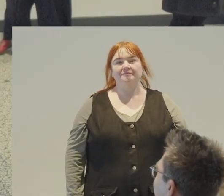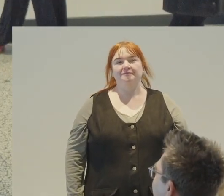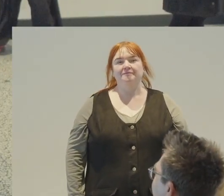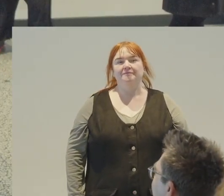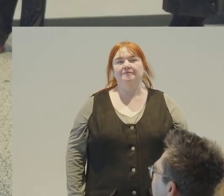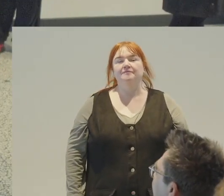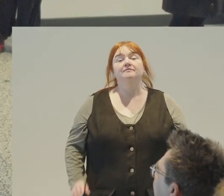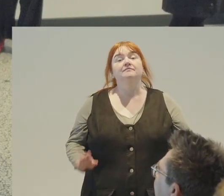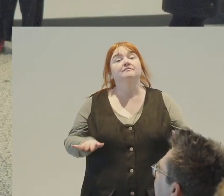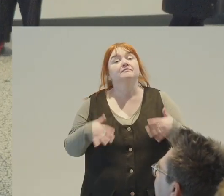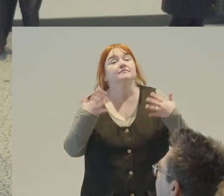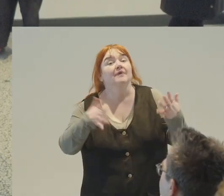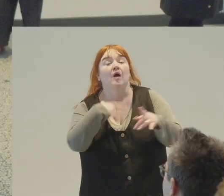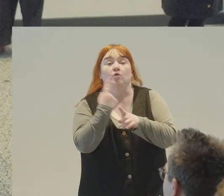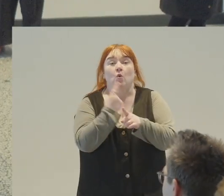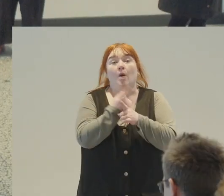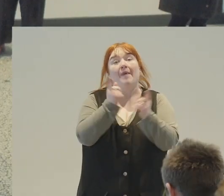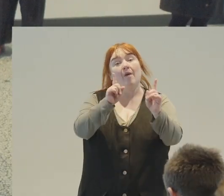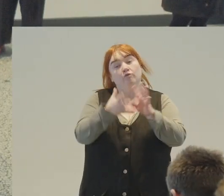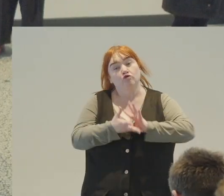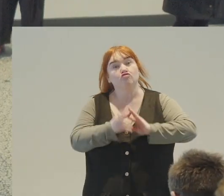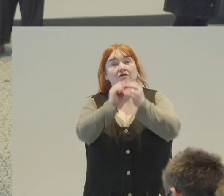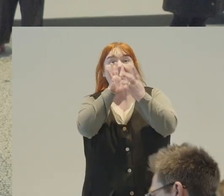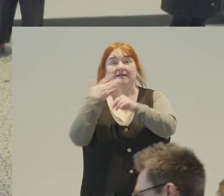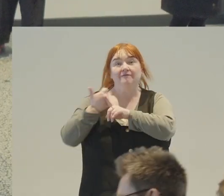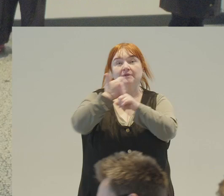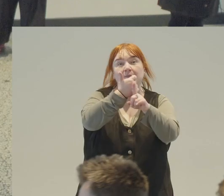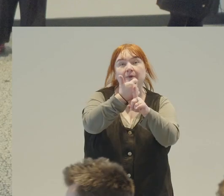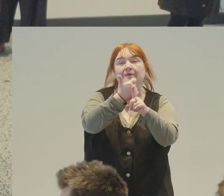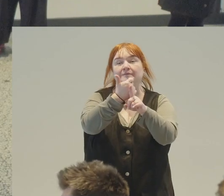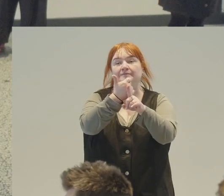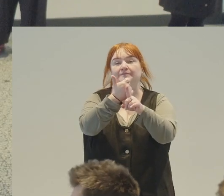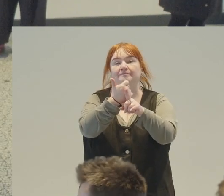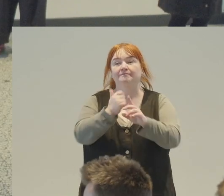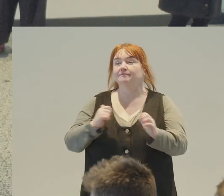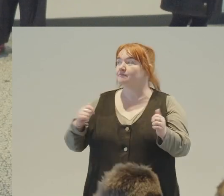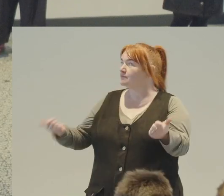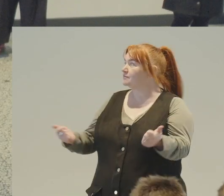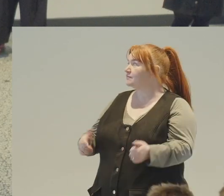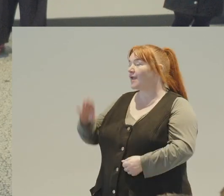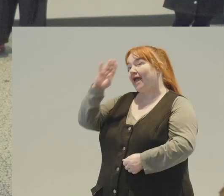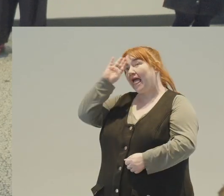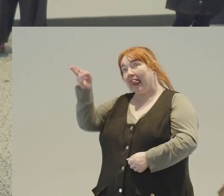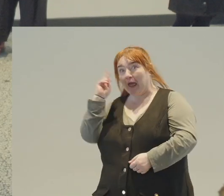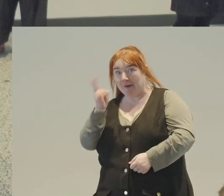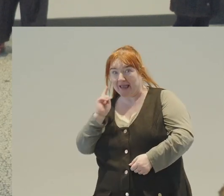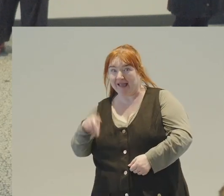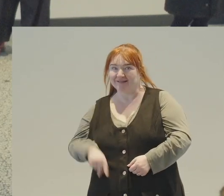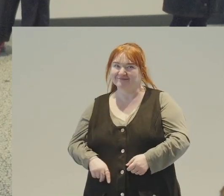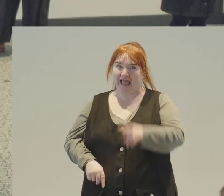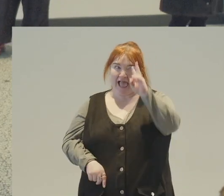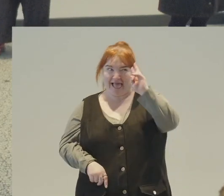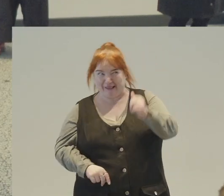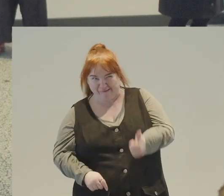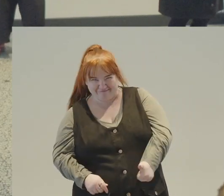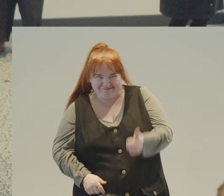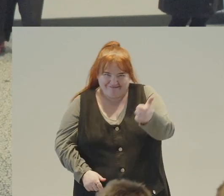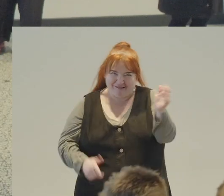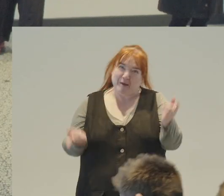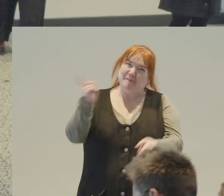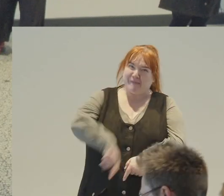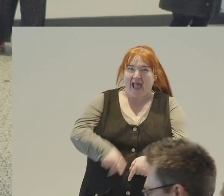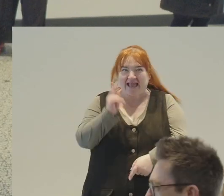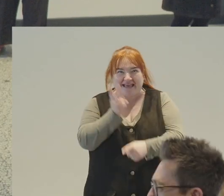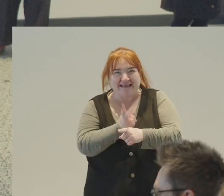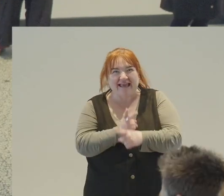Now we're going to talk about creative support. All right. Hello again, Charlene. Hello again. Hello. We're back again.